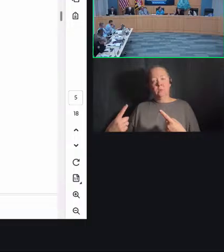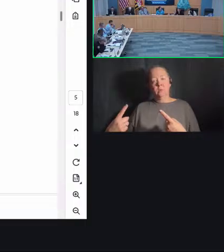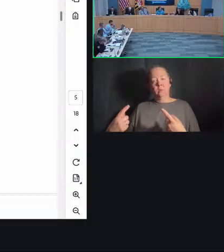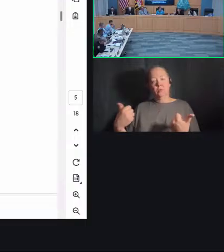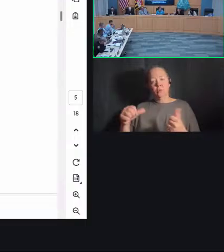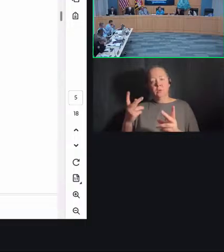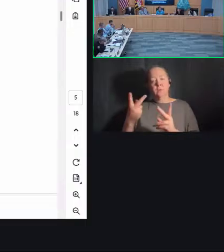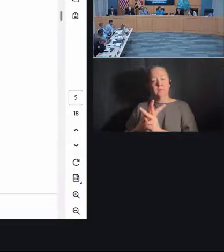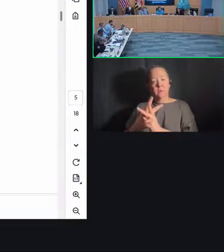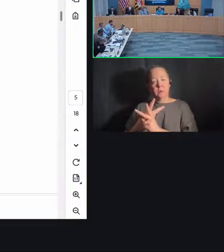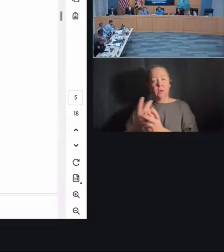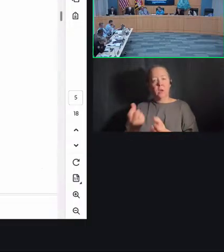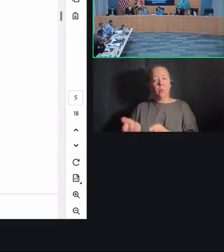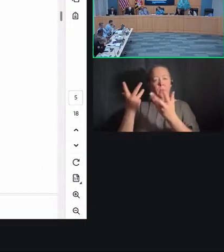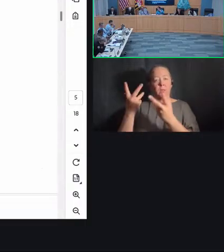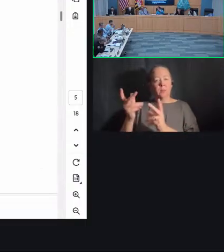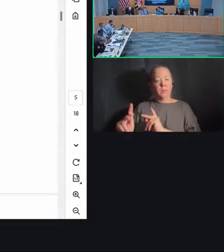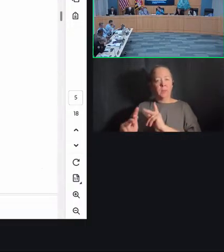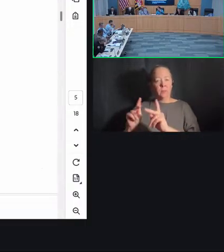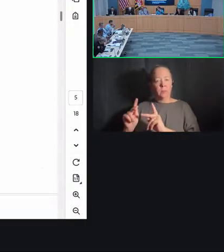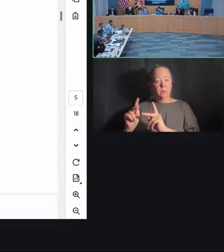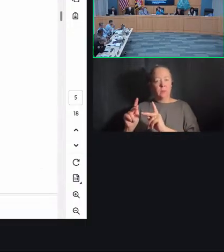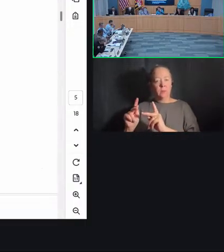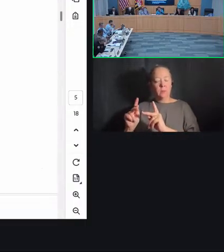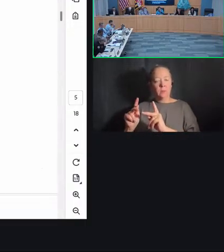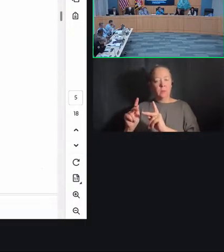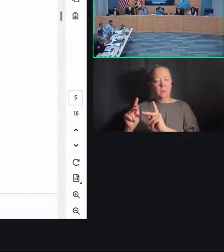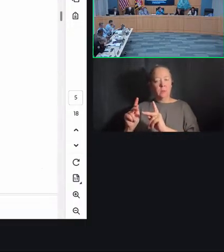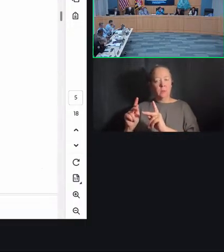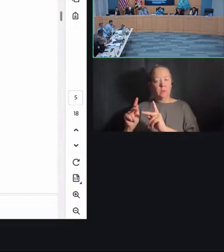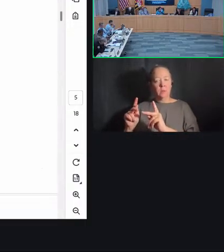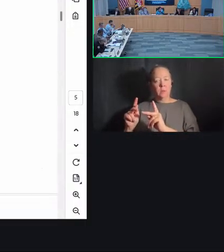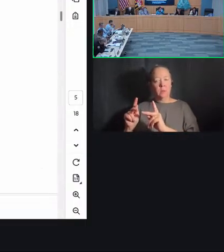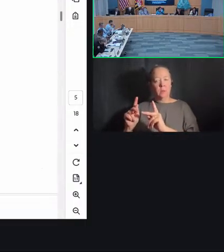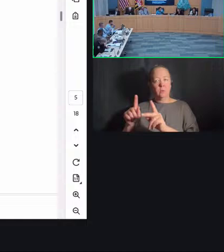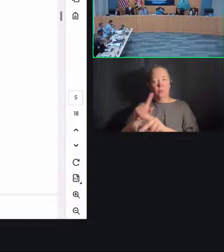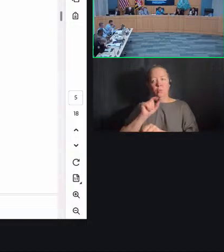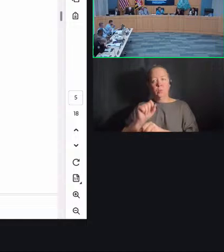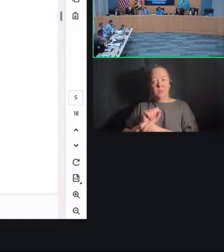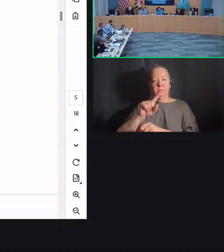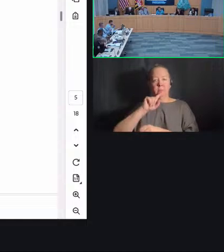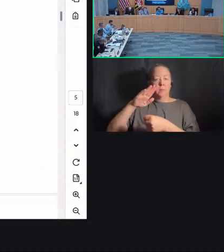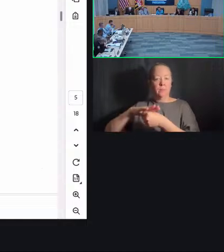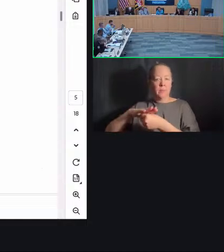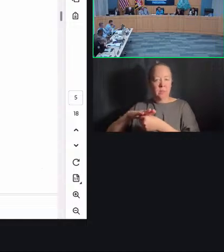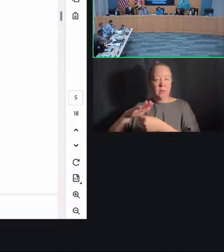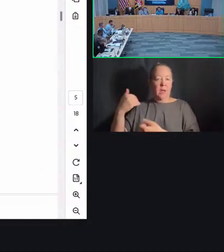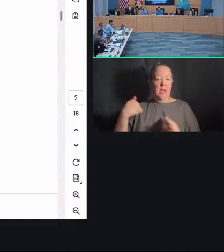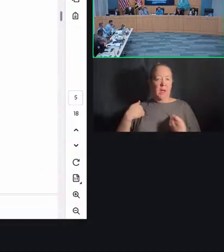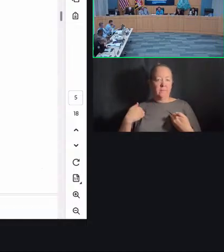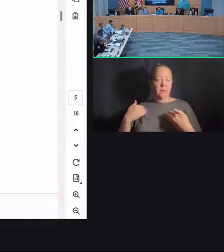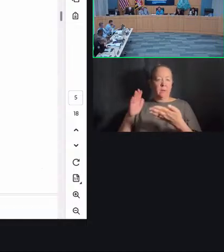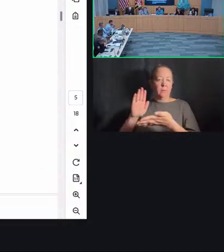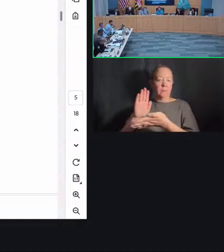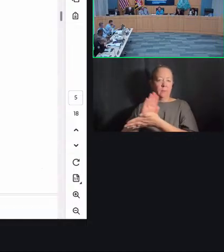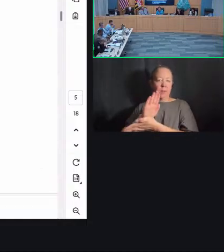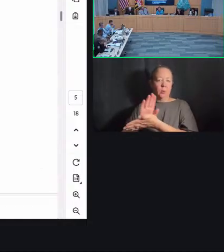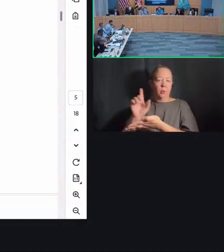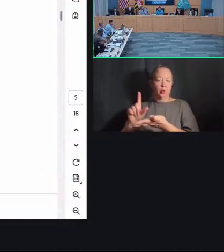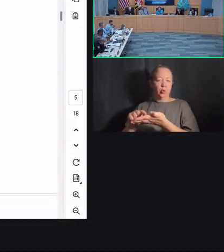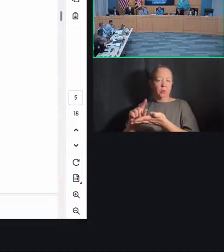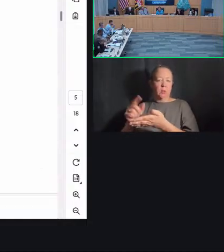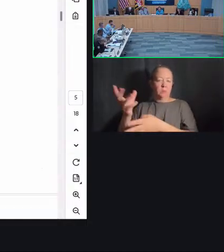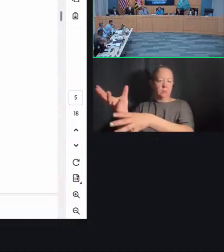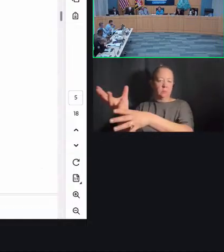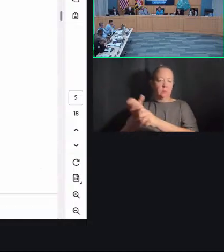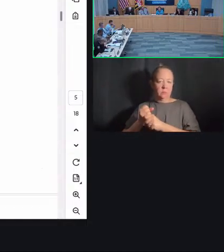how many people are sort of committed to having a paper newsletter delivered to them versus